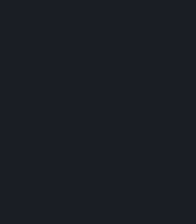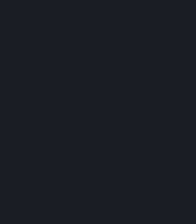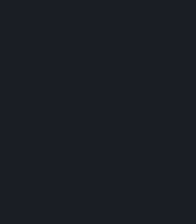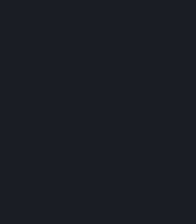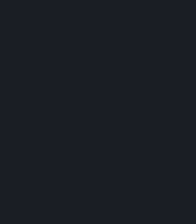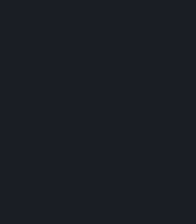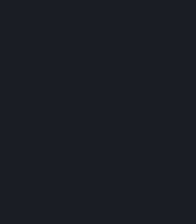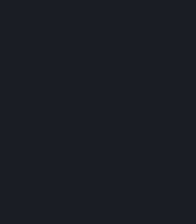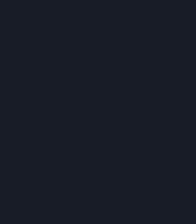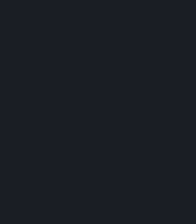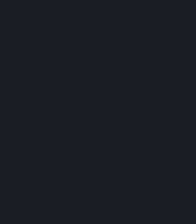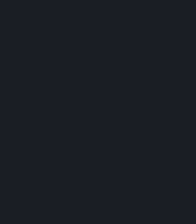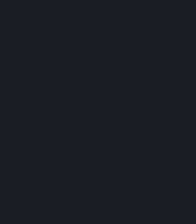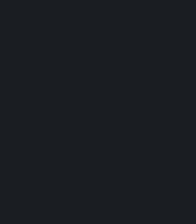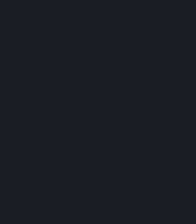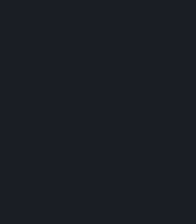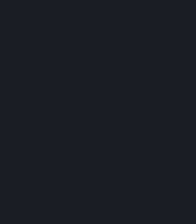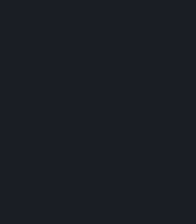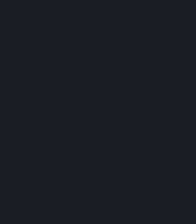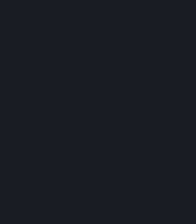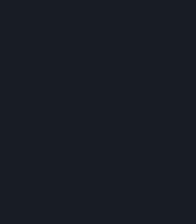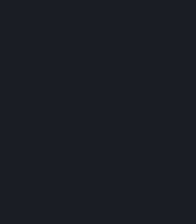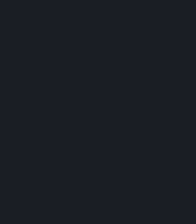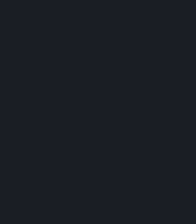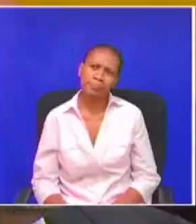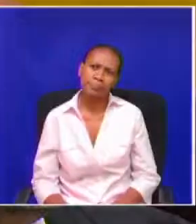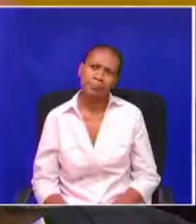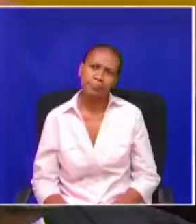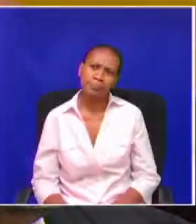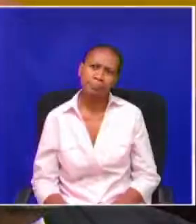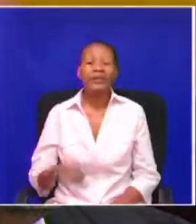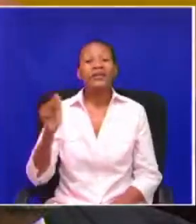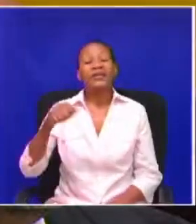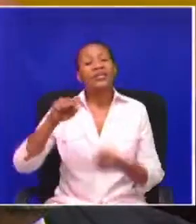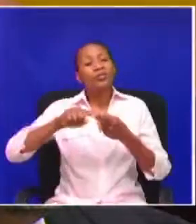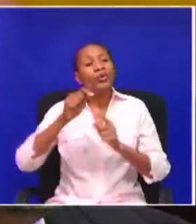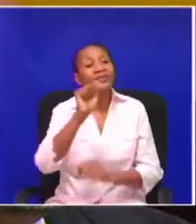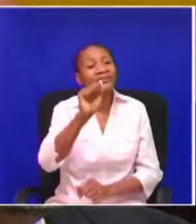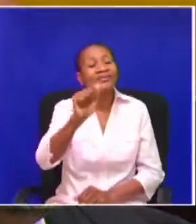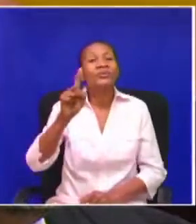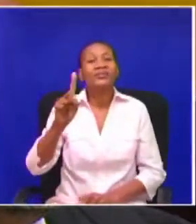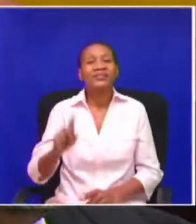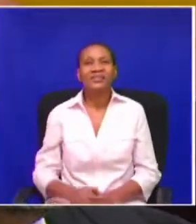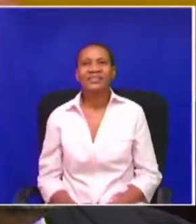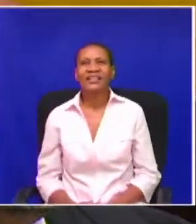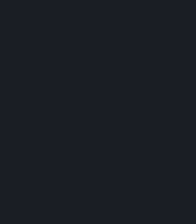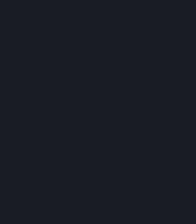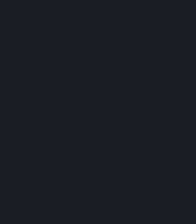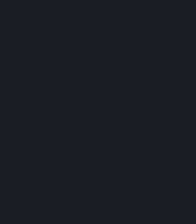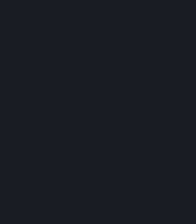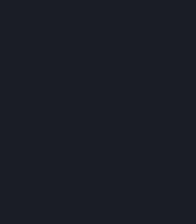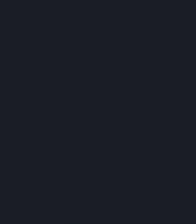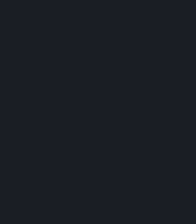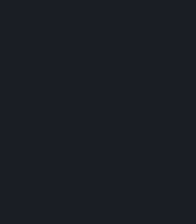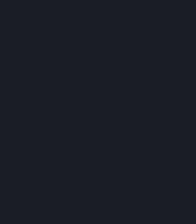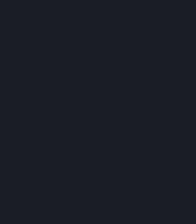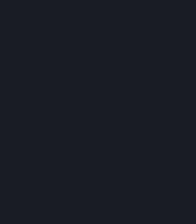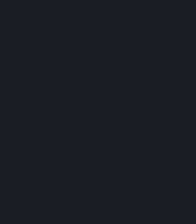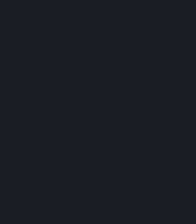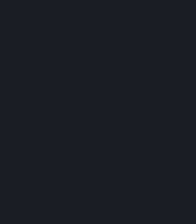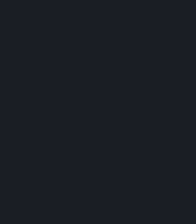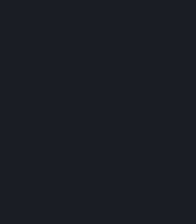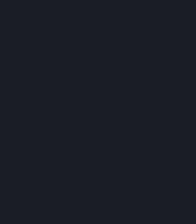under point of order. Yes, what is your point Yes. of order? Who is the leader of